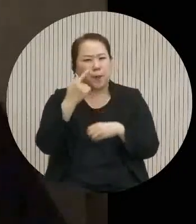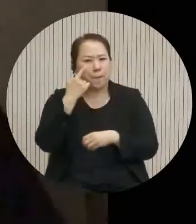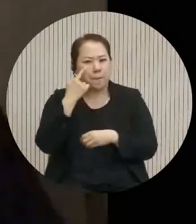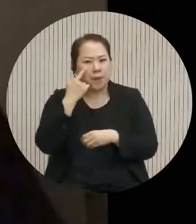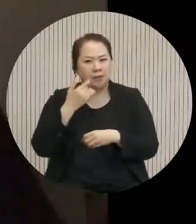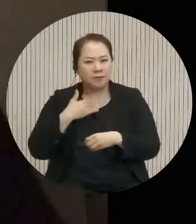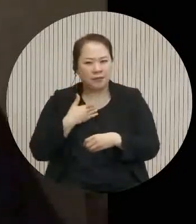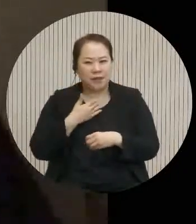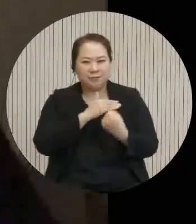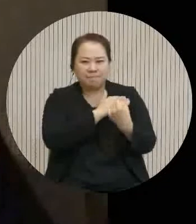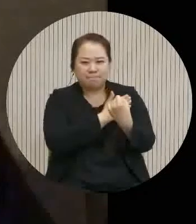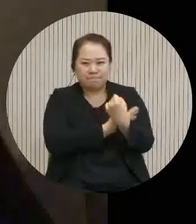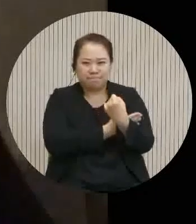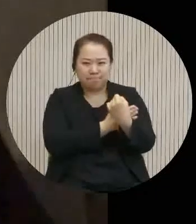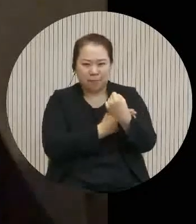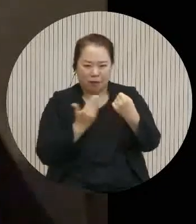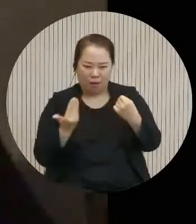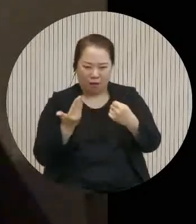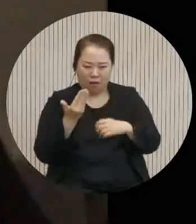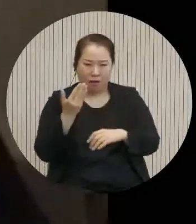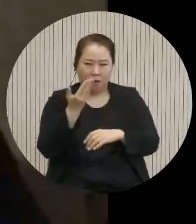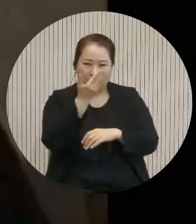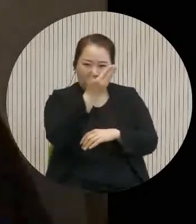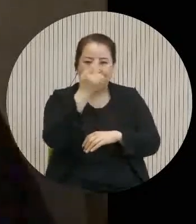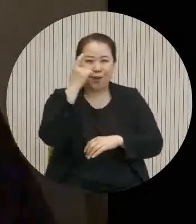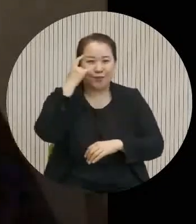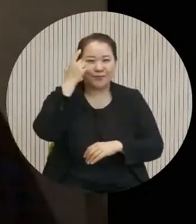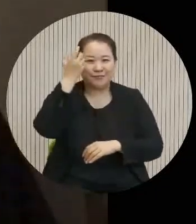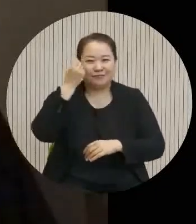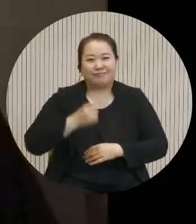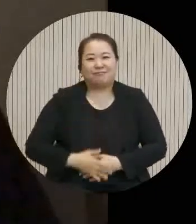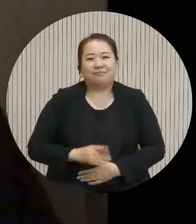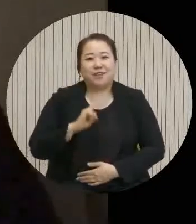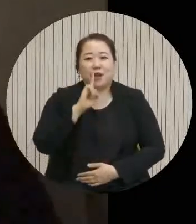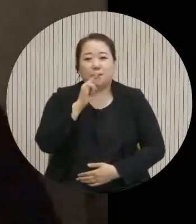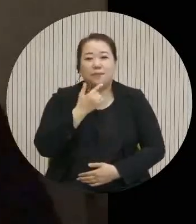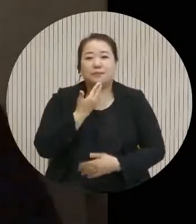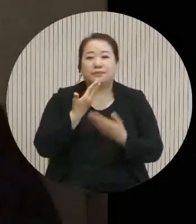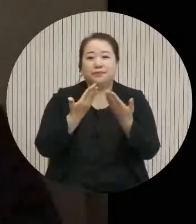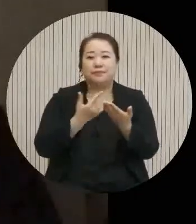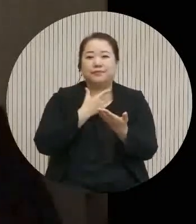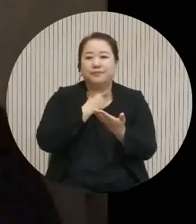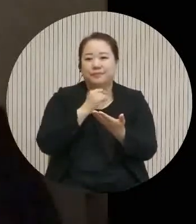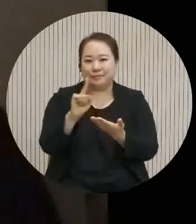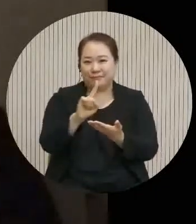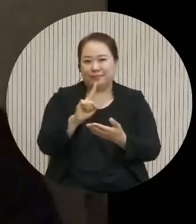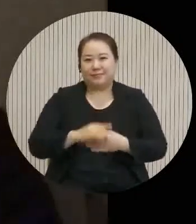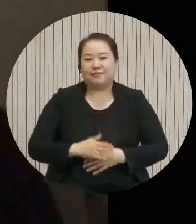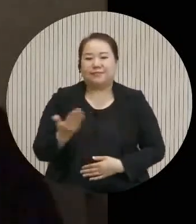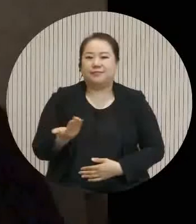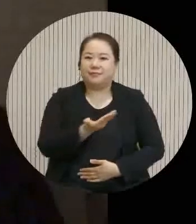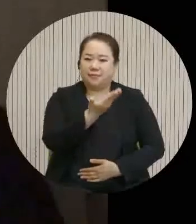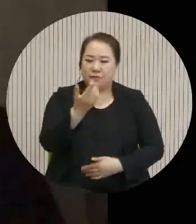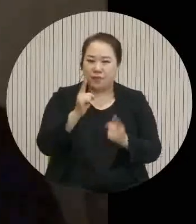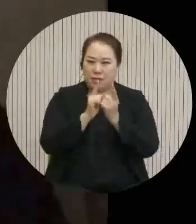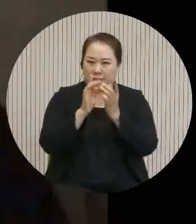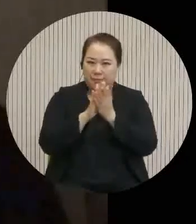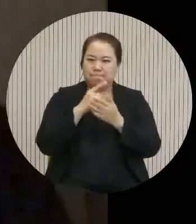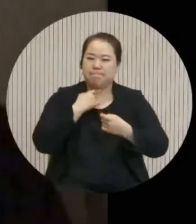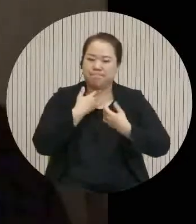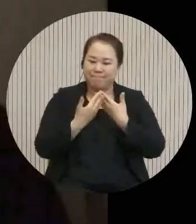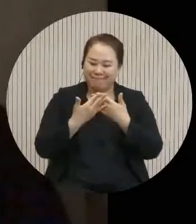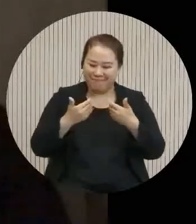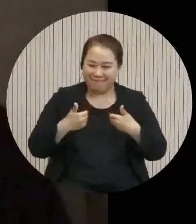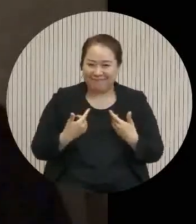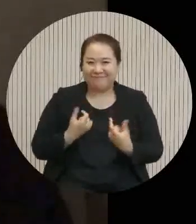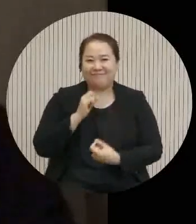My parting message to you: try this on yourself. Do it